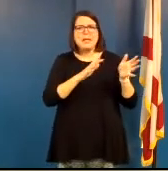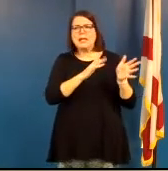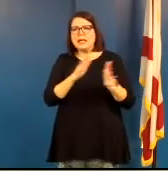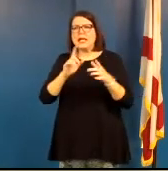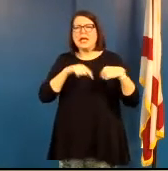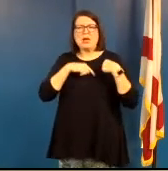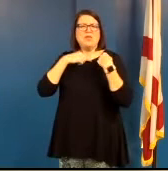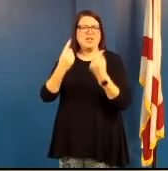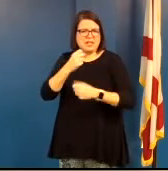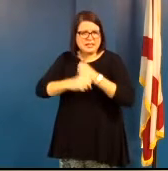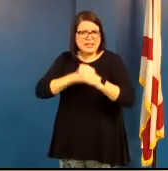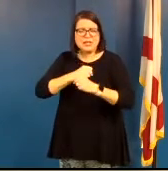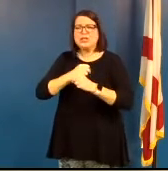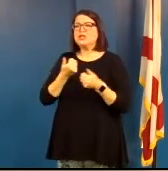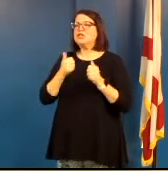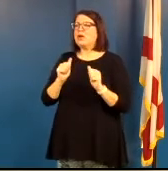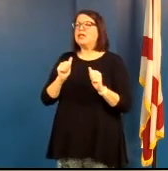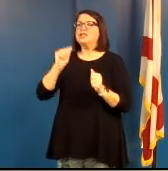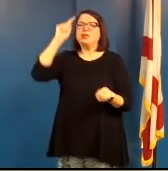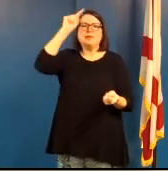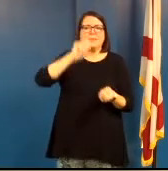footprint, maximizing the use of space,